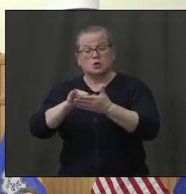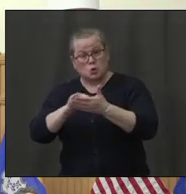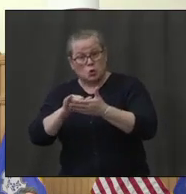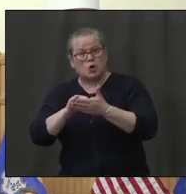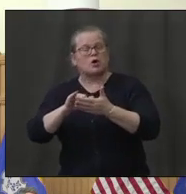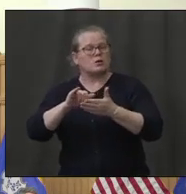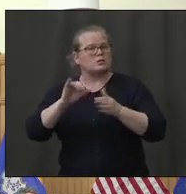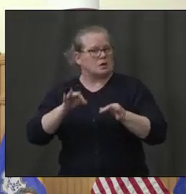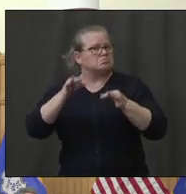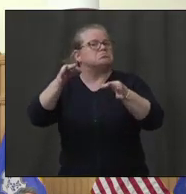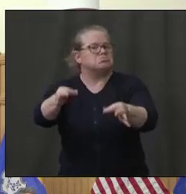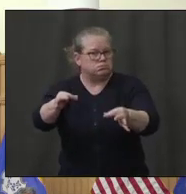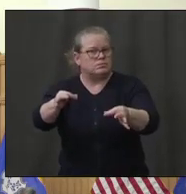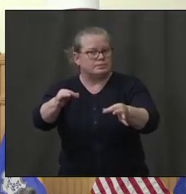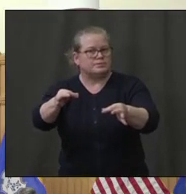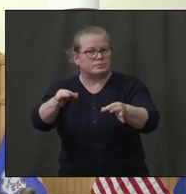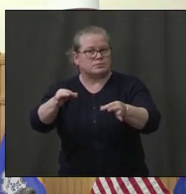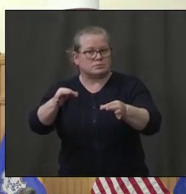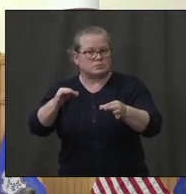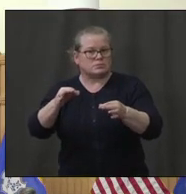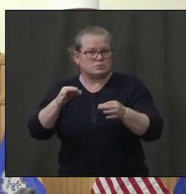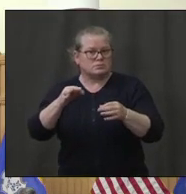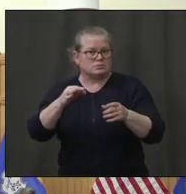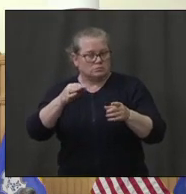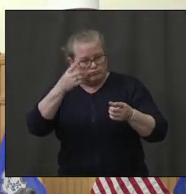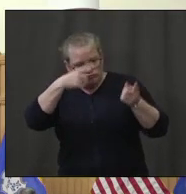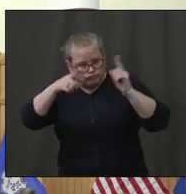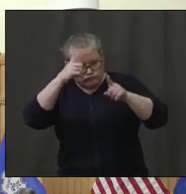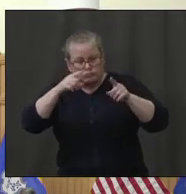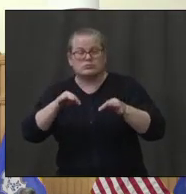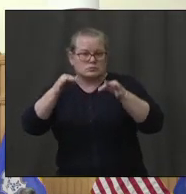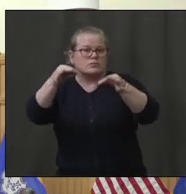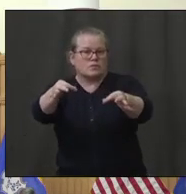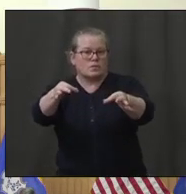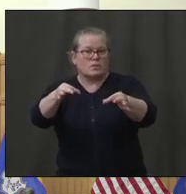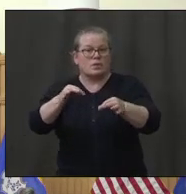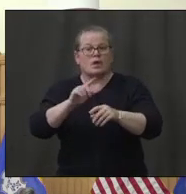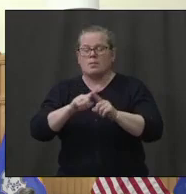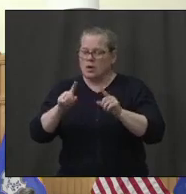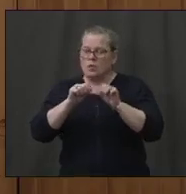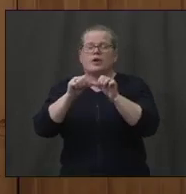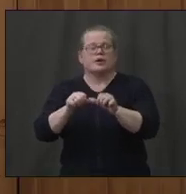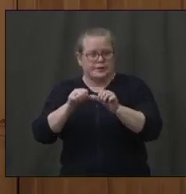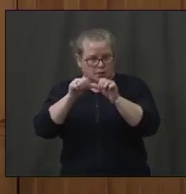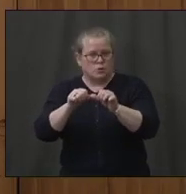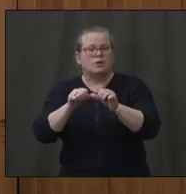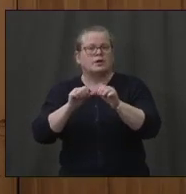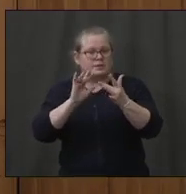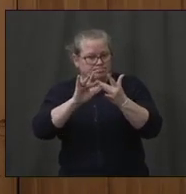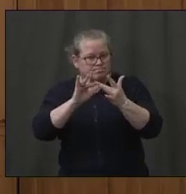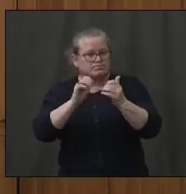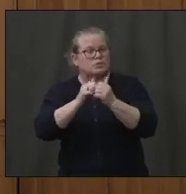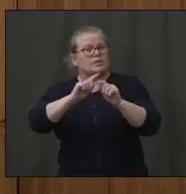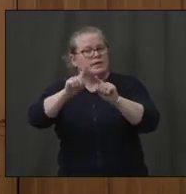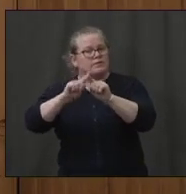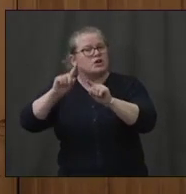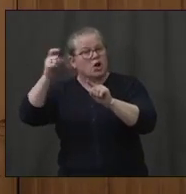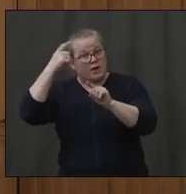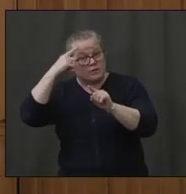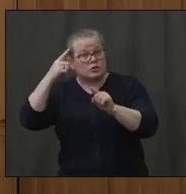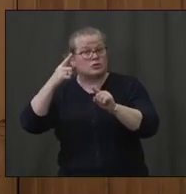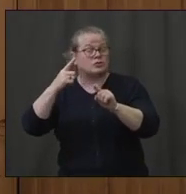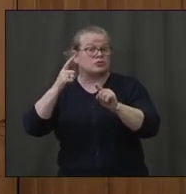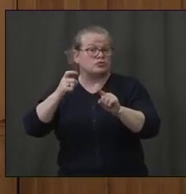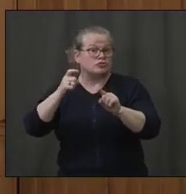date based upon various guidelines. But we're continuously having the conversations with our other governors about whether or not there needs to be